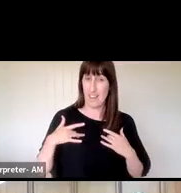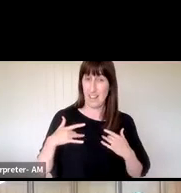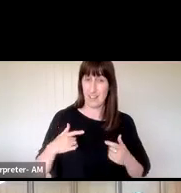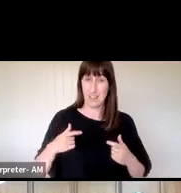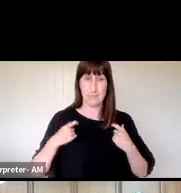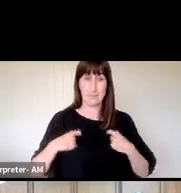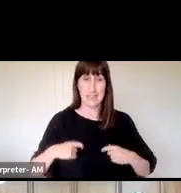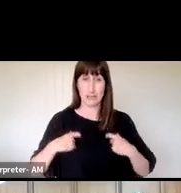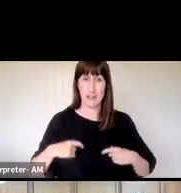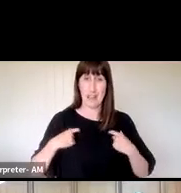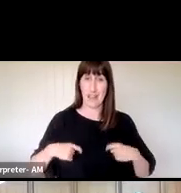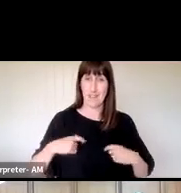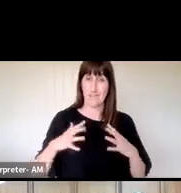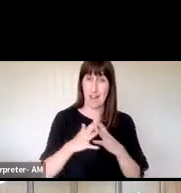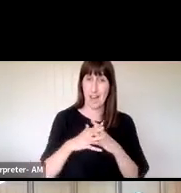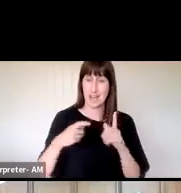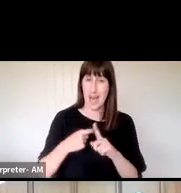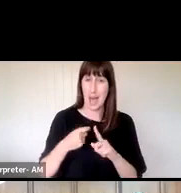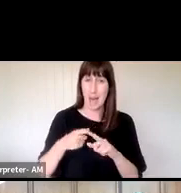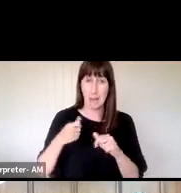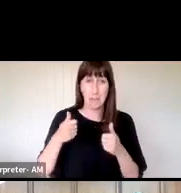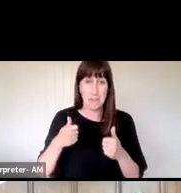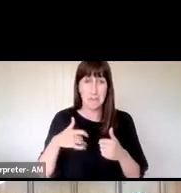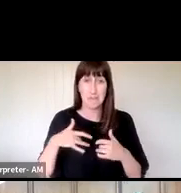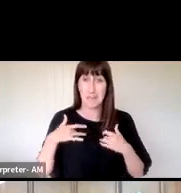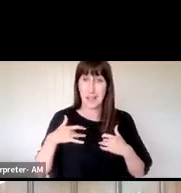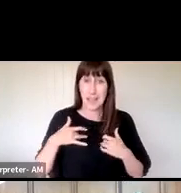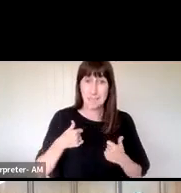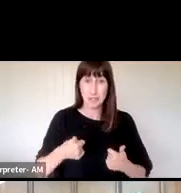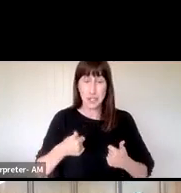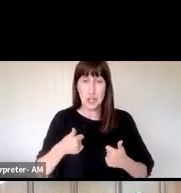least, baby steps though we are taking?